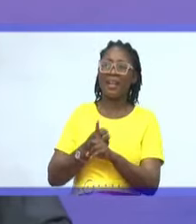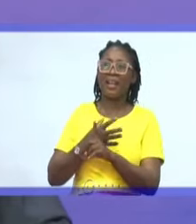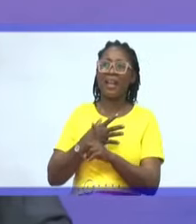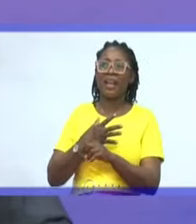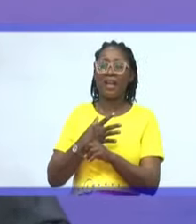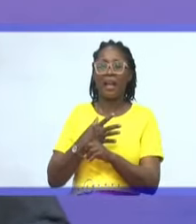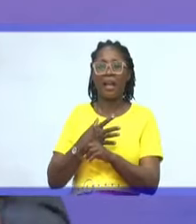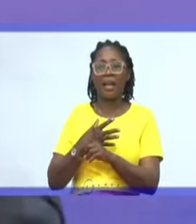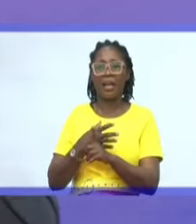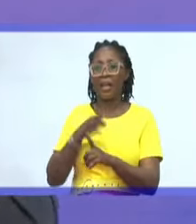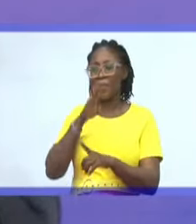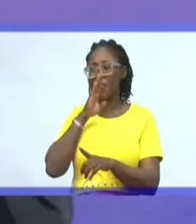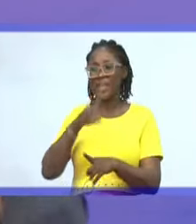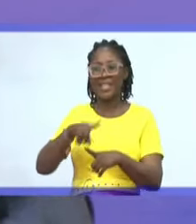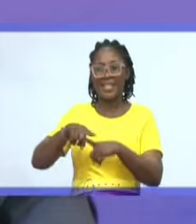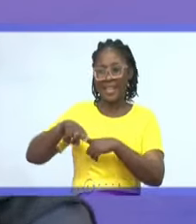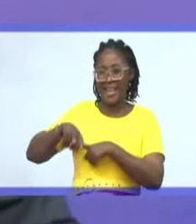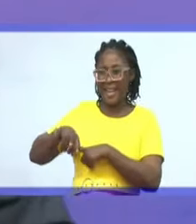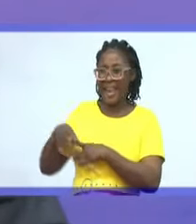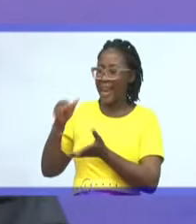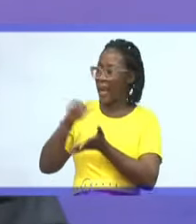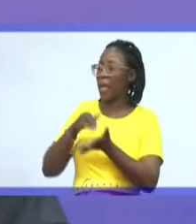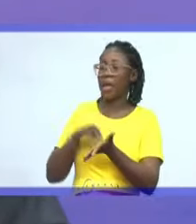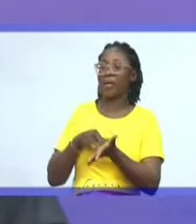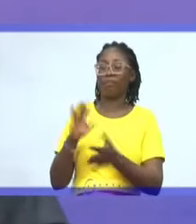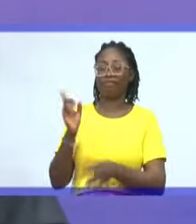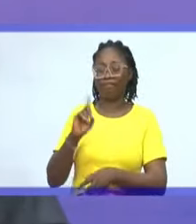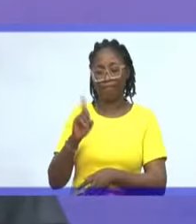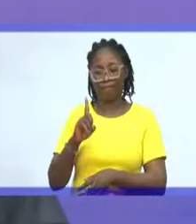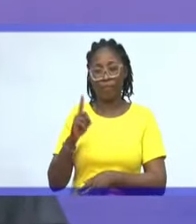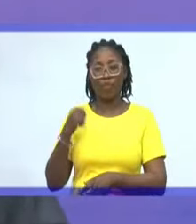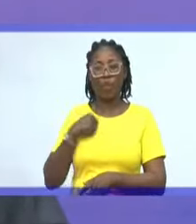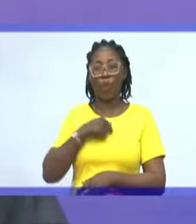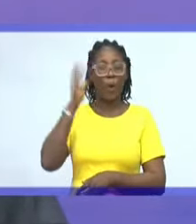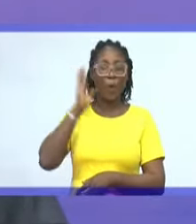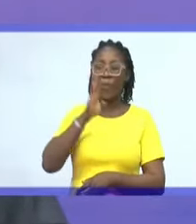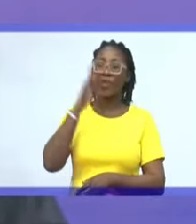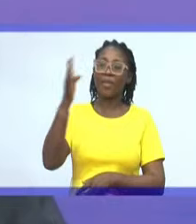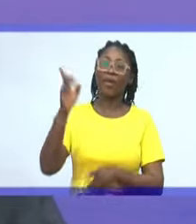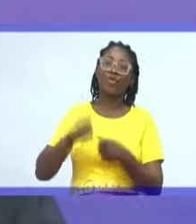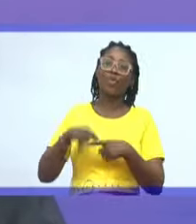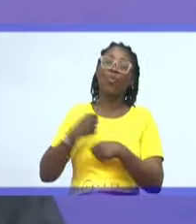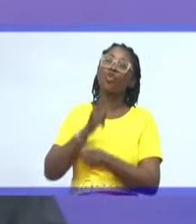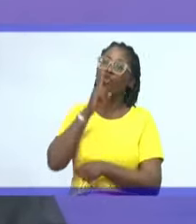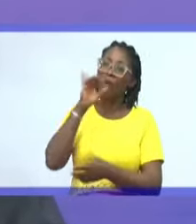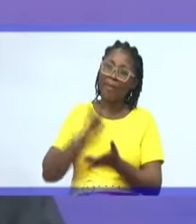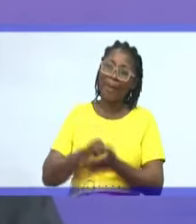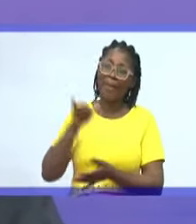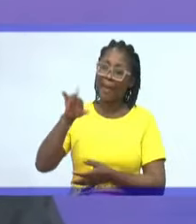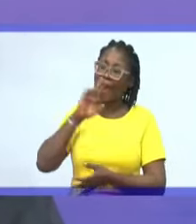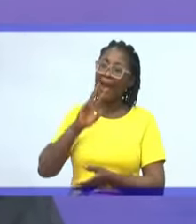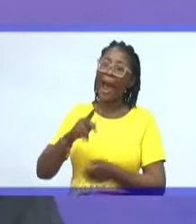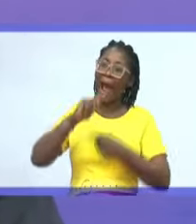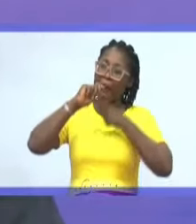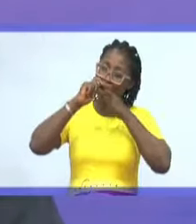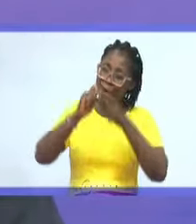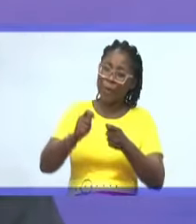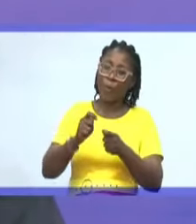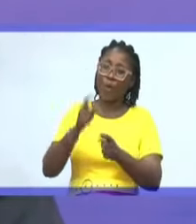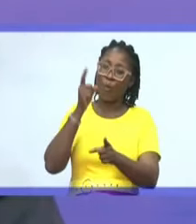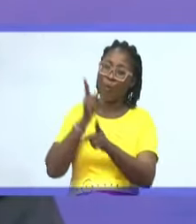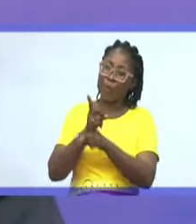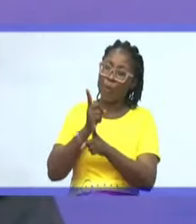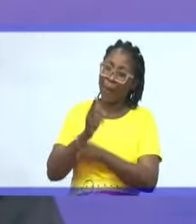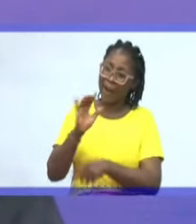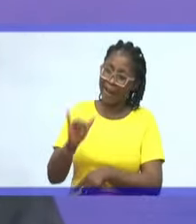players be delayed by 1 hour. We will be there to ensure they are compensated and compensated over their